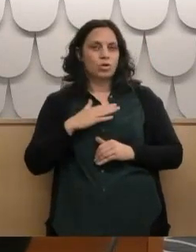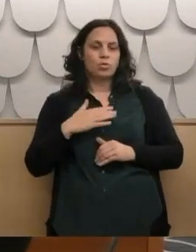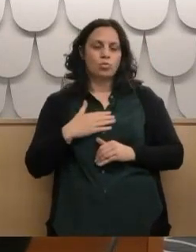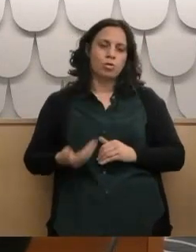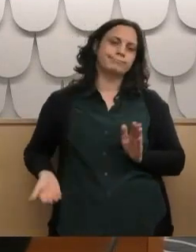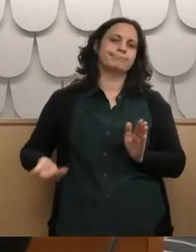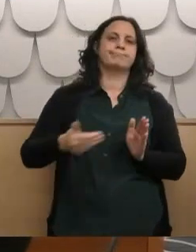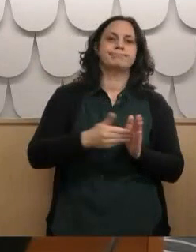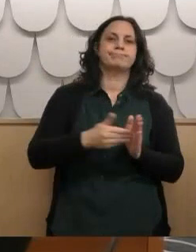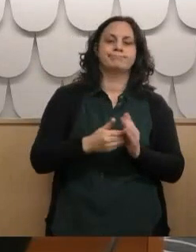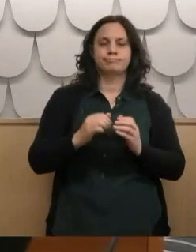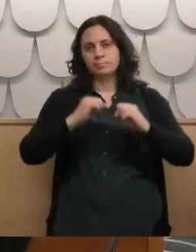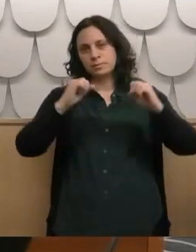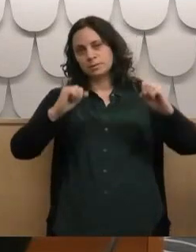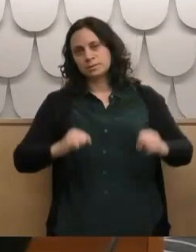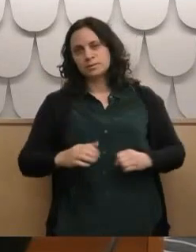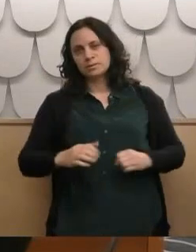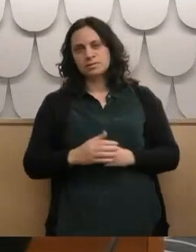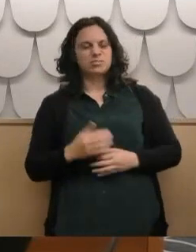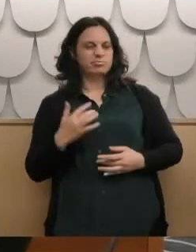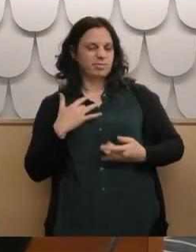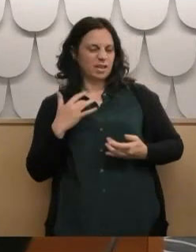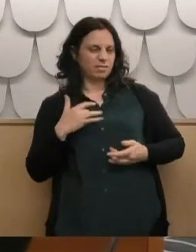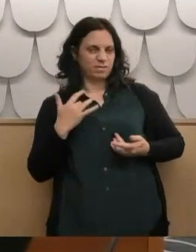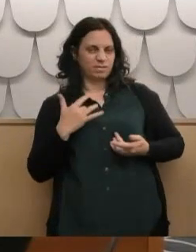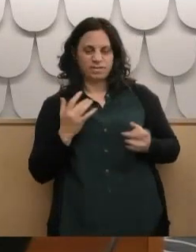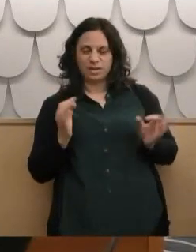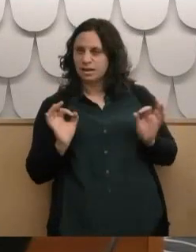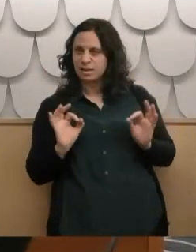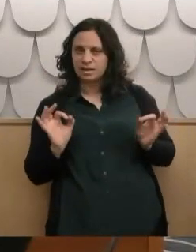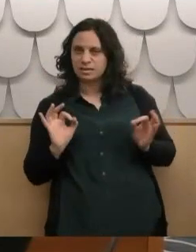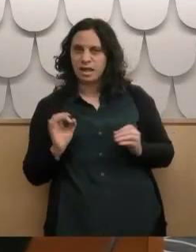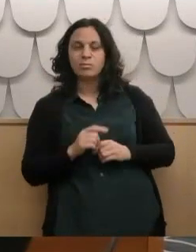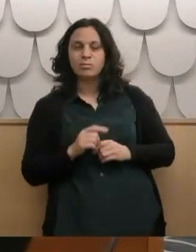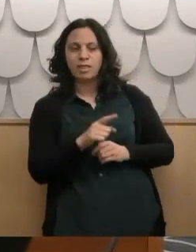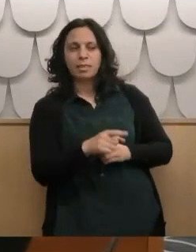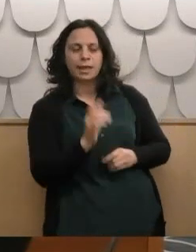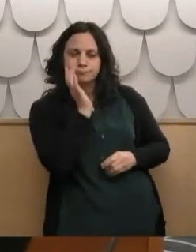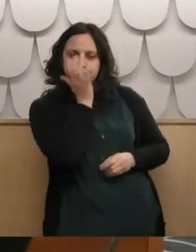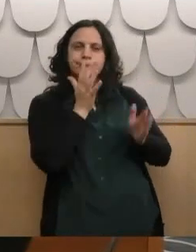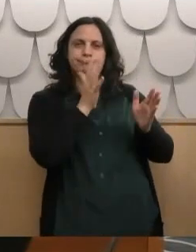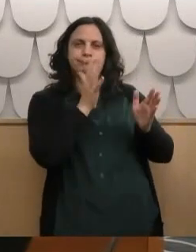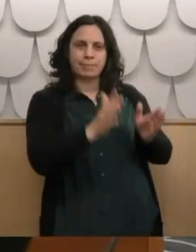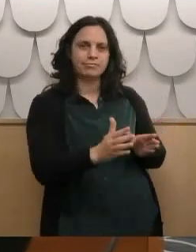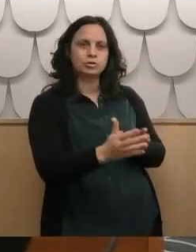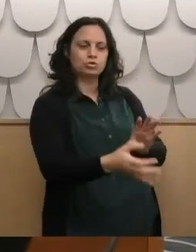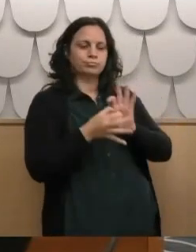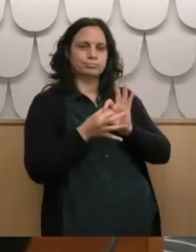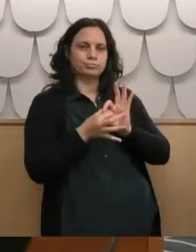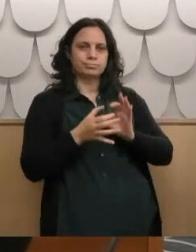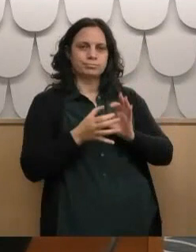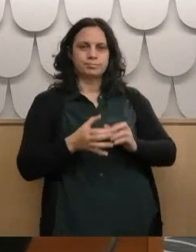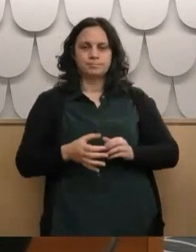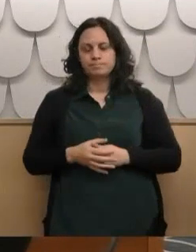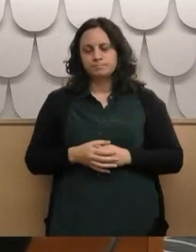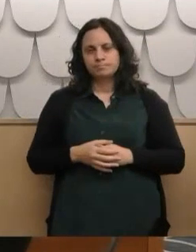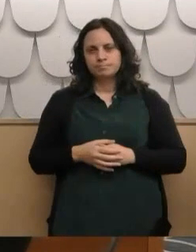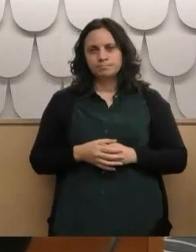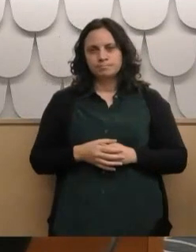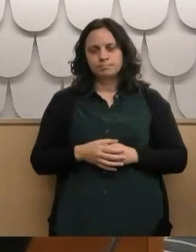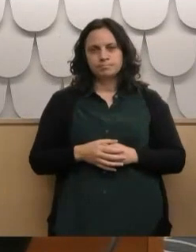without soul that survivors will engage with. And with that, Wero, we leave